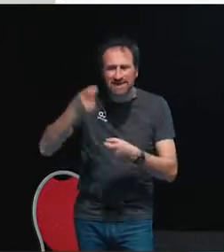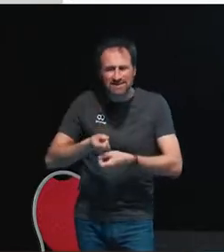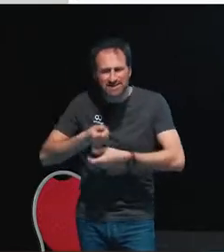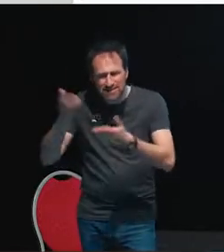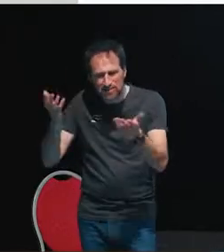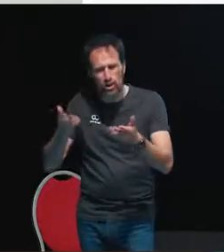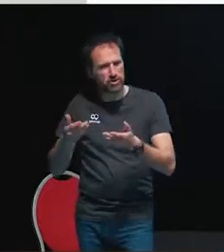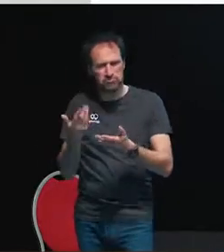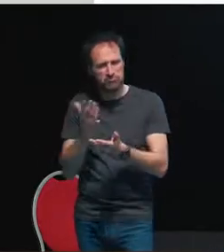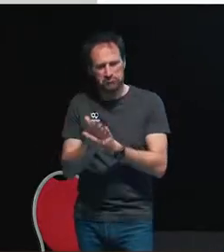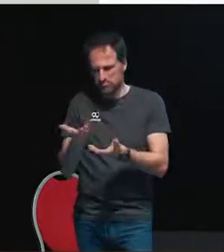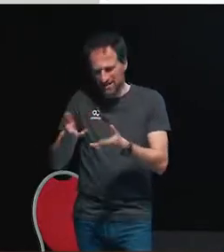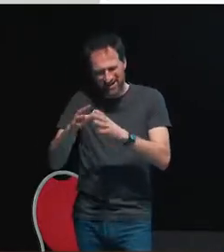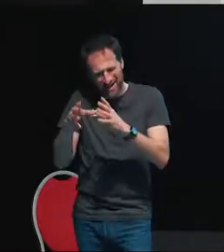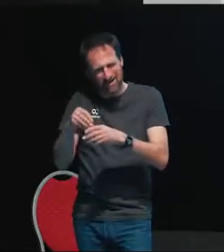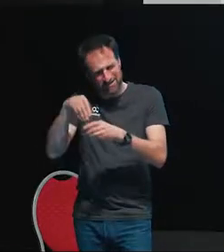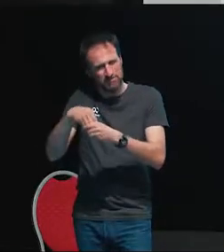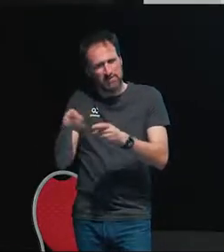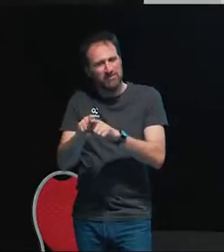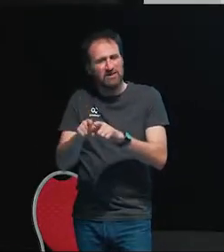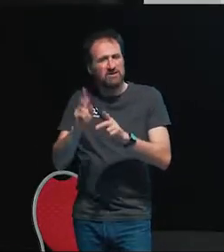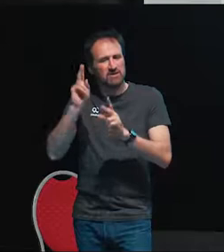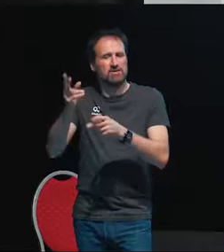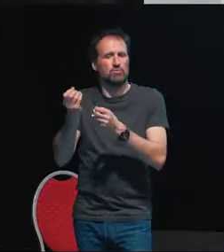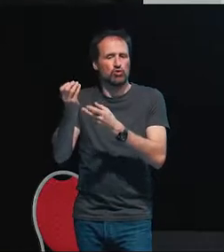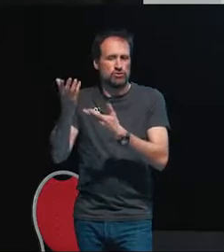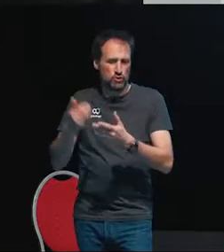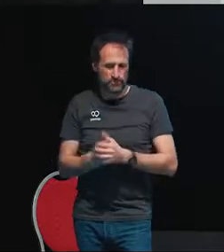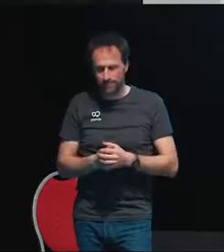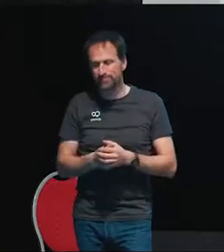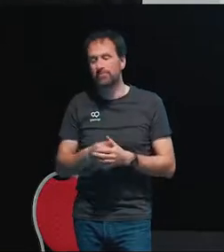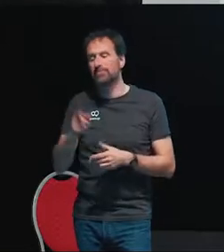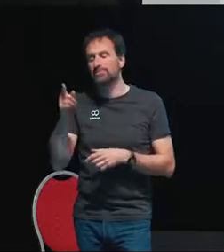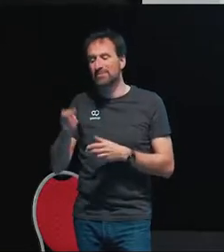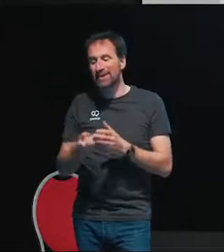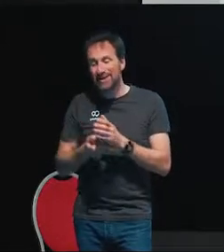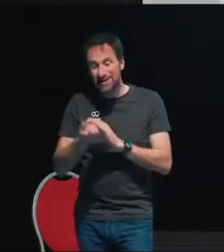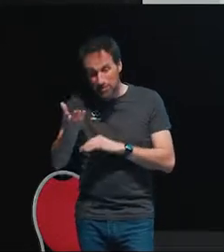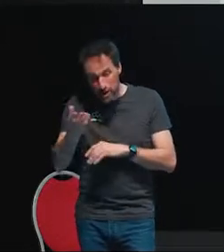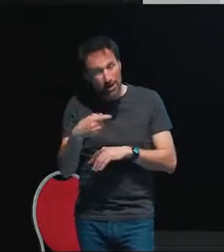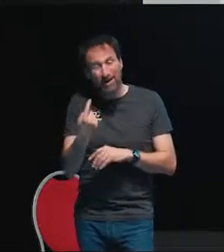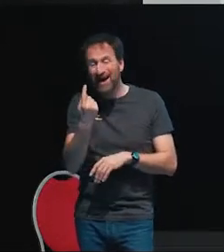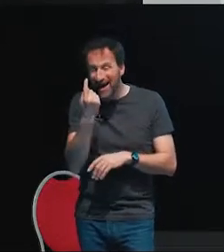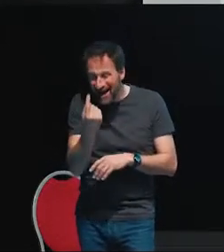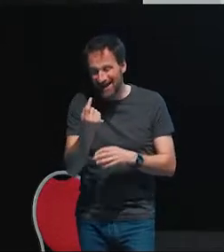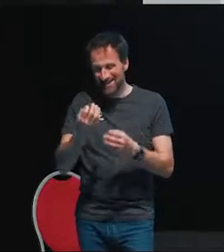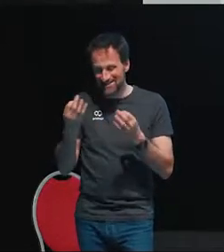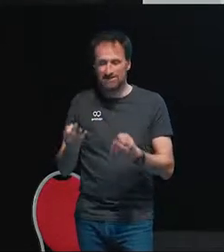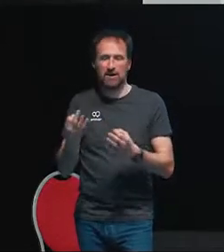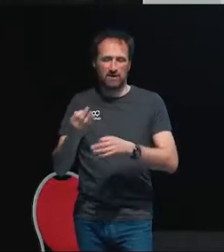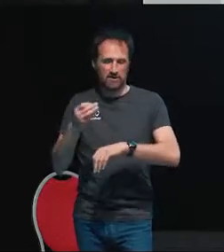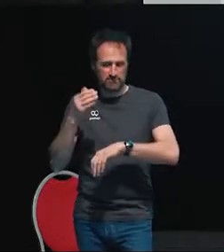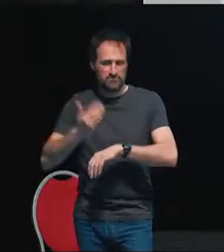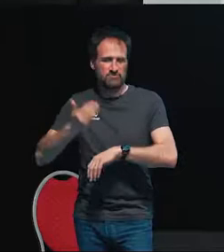deploy one thing at a time like really one thing not one massive thing but one one part and a major win for this is that